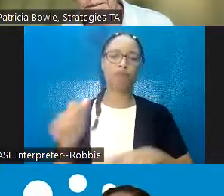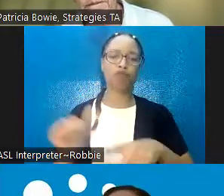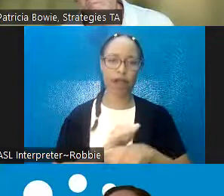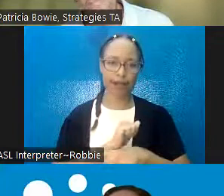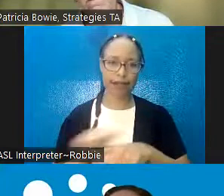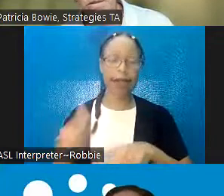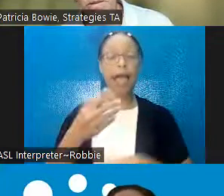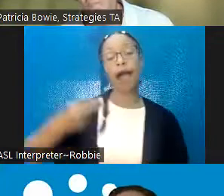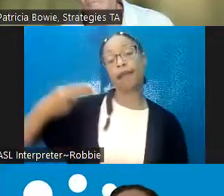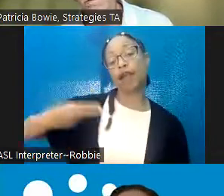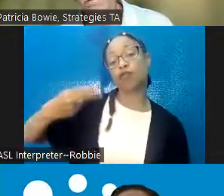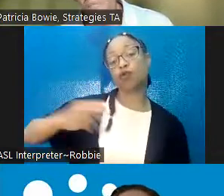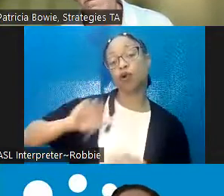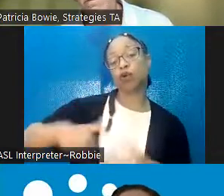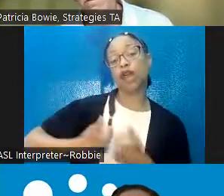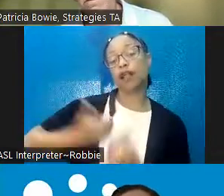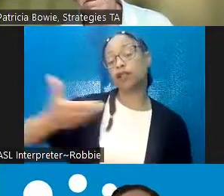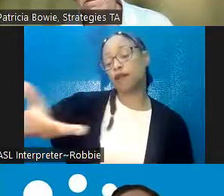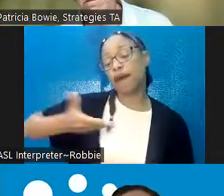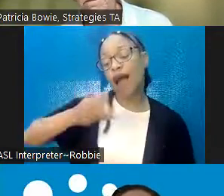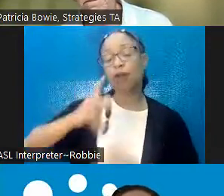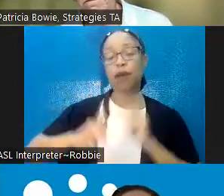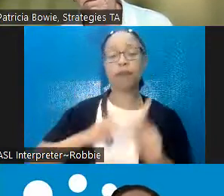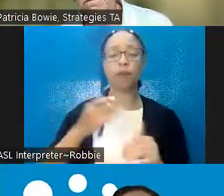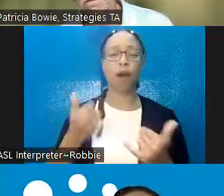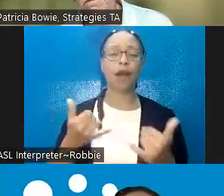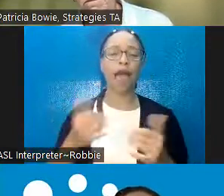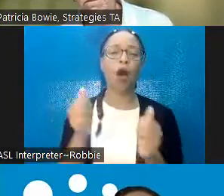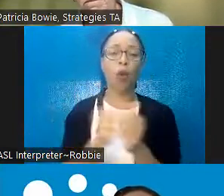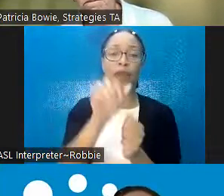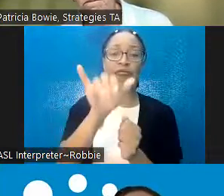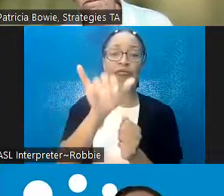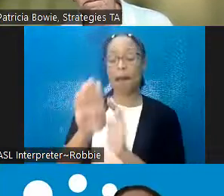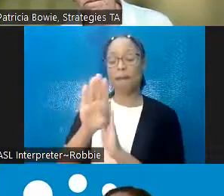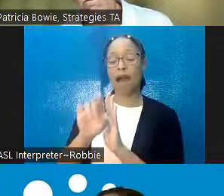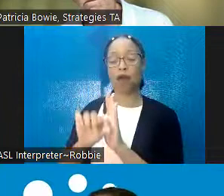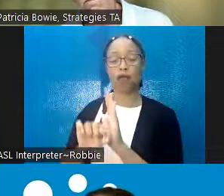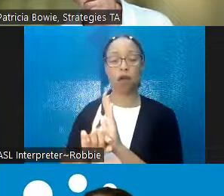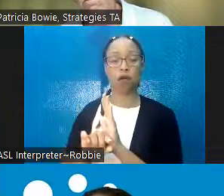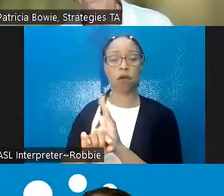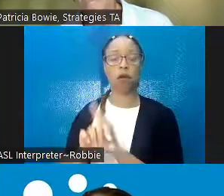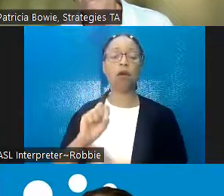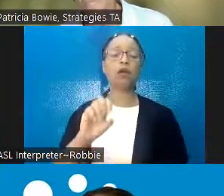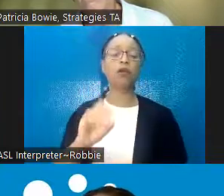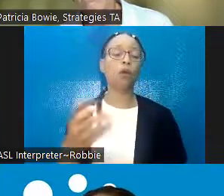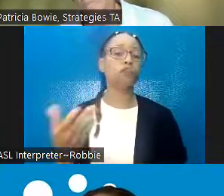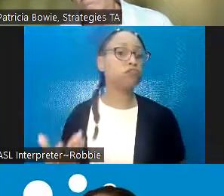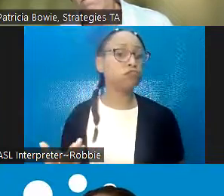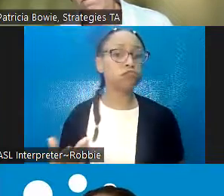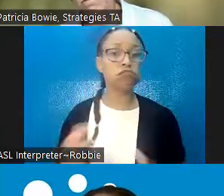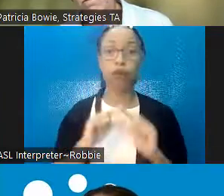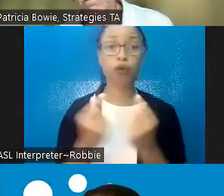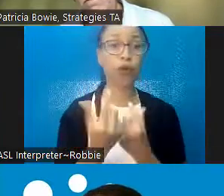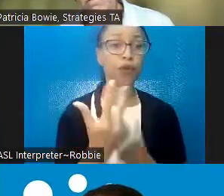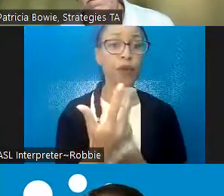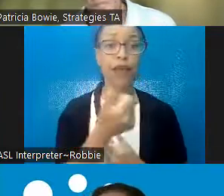the historical challenges of hiring people right now with those backgrounds. So yeah, group, anything else? I know